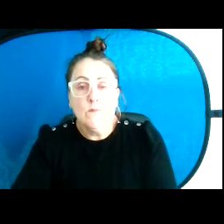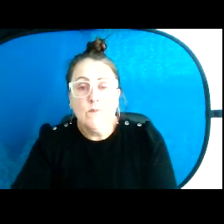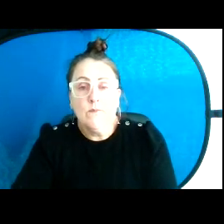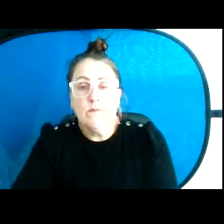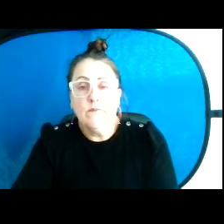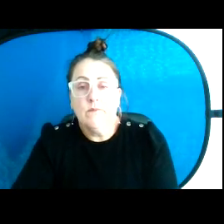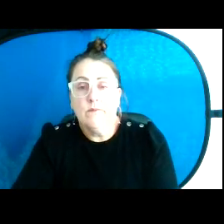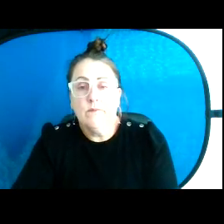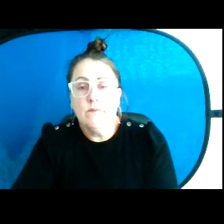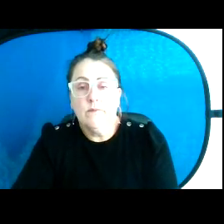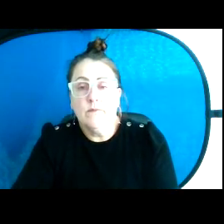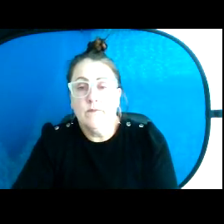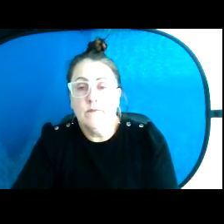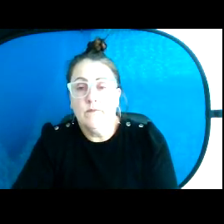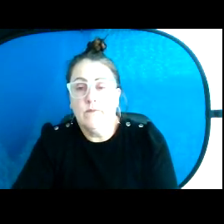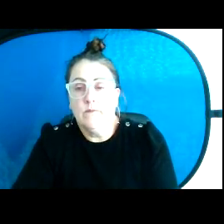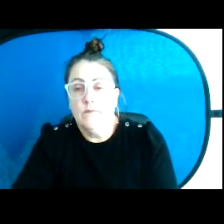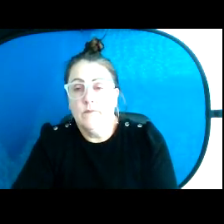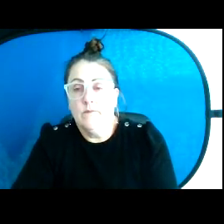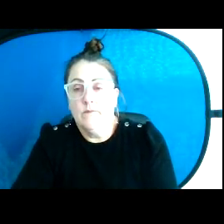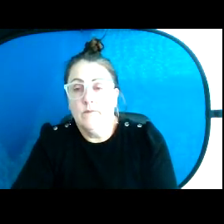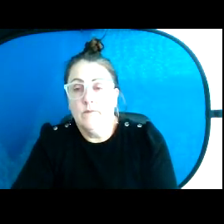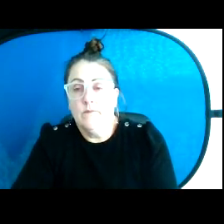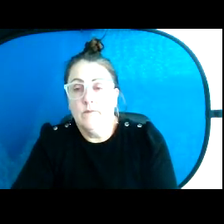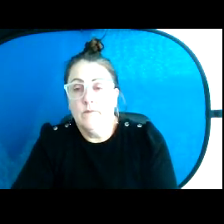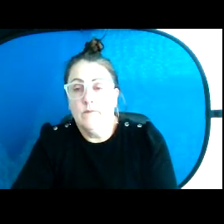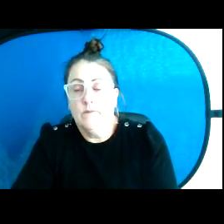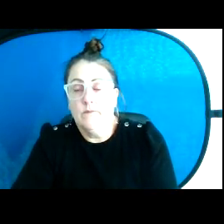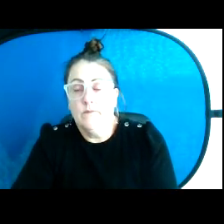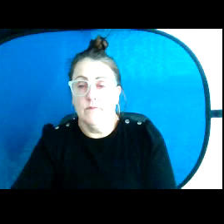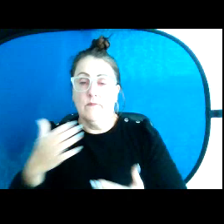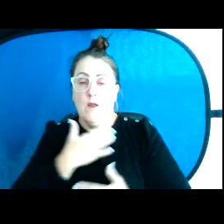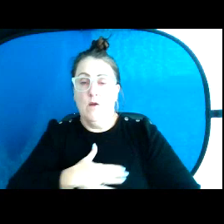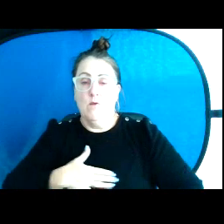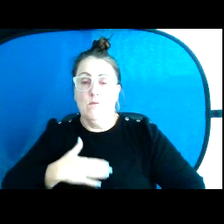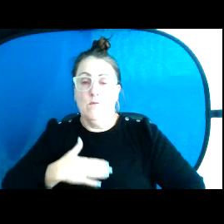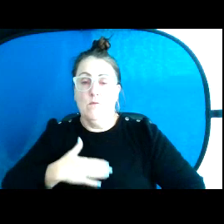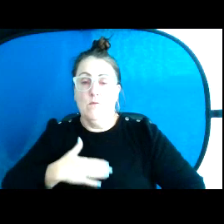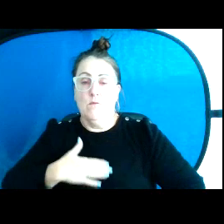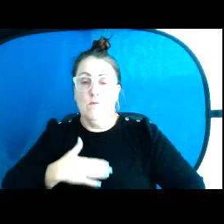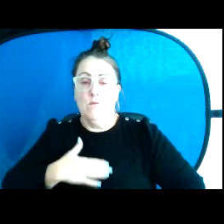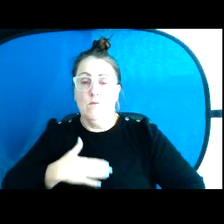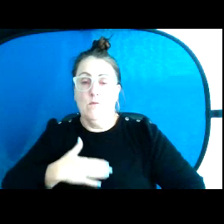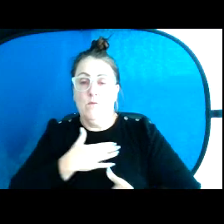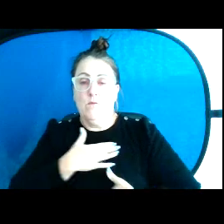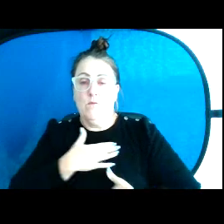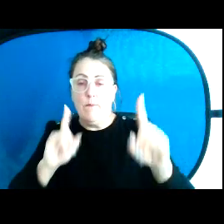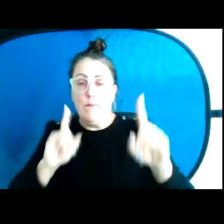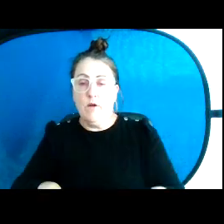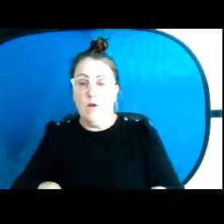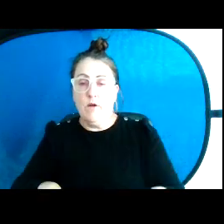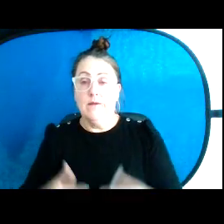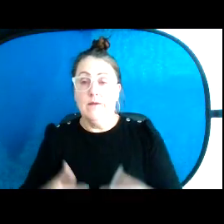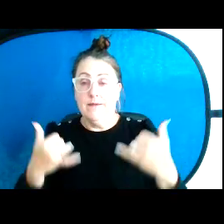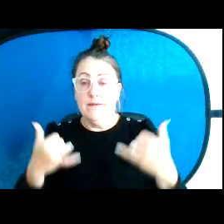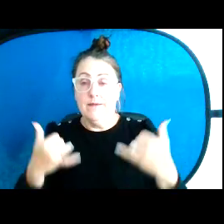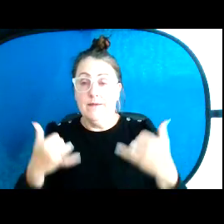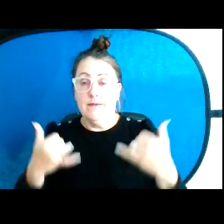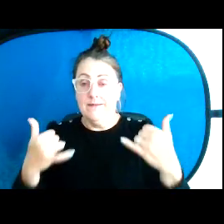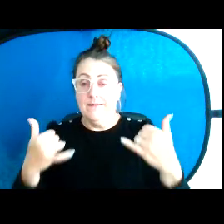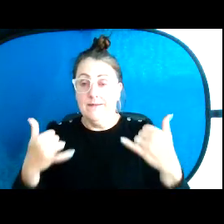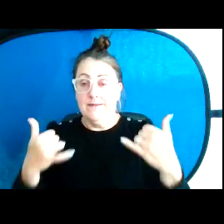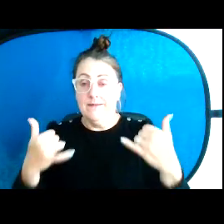Thanks, Vice Chair. Thank you, Dina. Always appreciate your reports. Moving on to, actually,